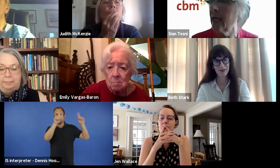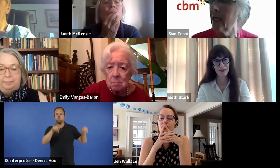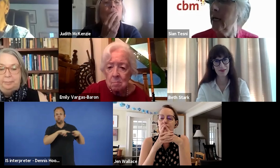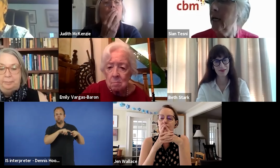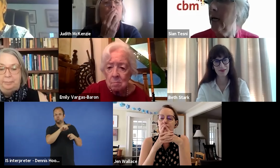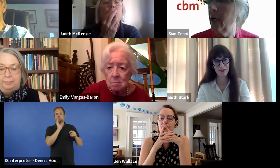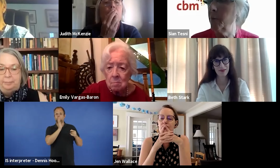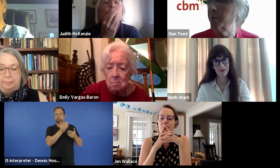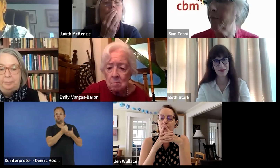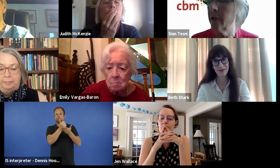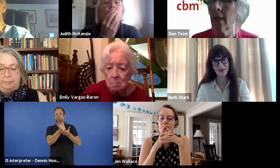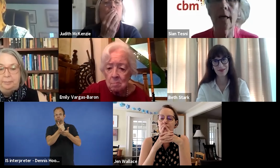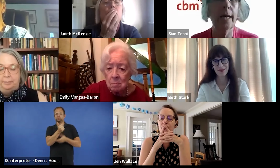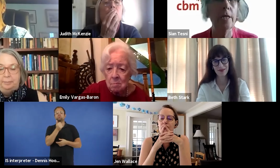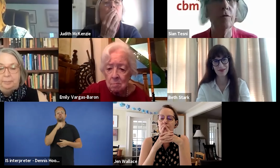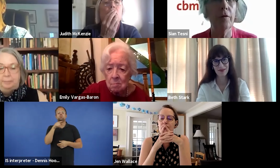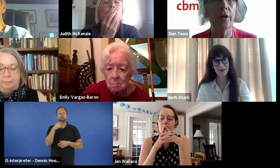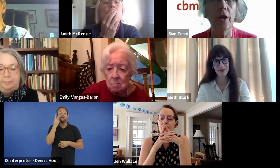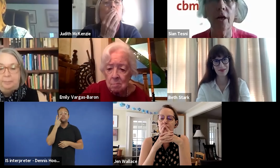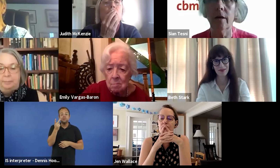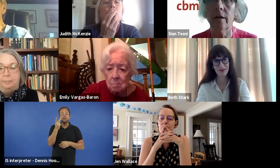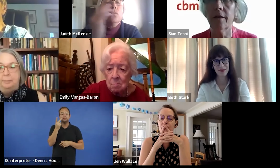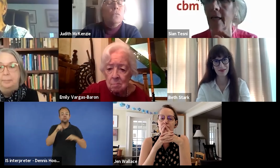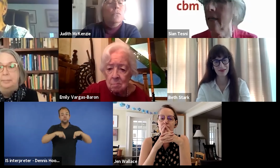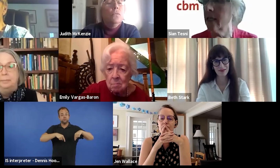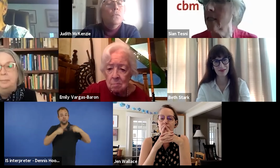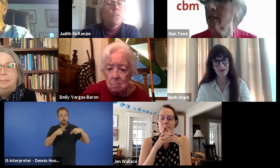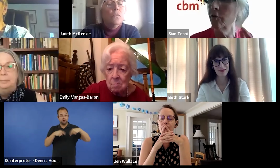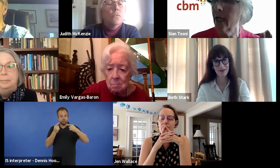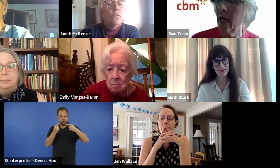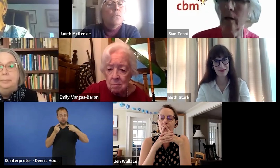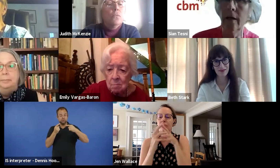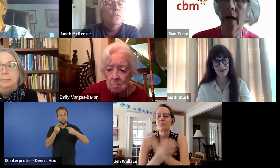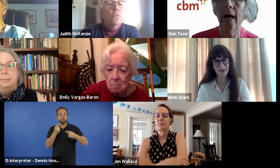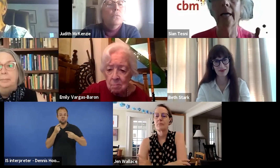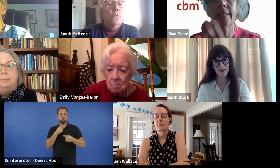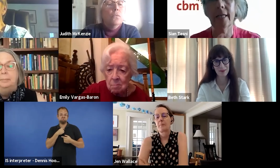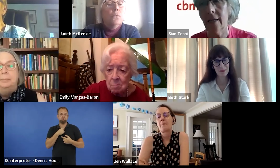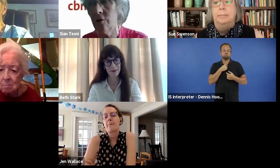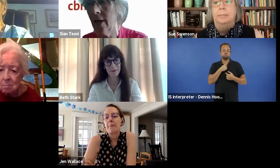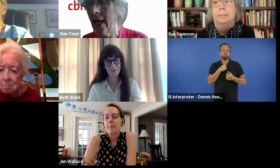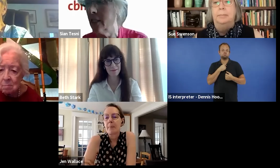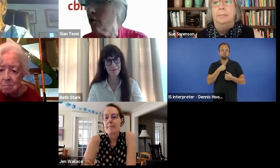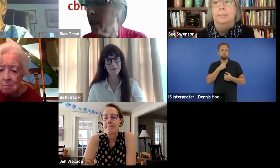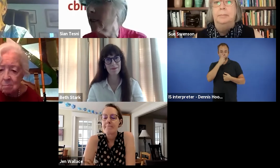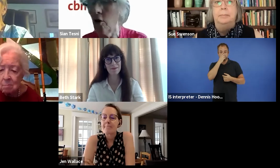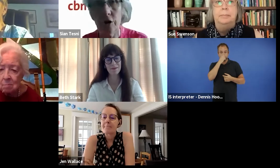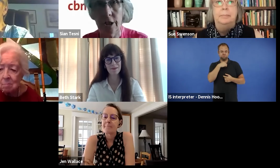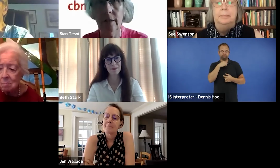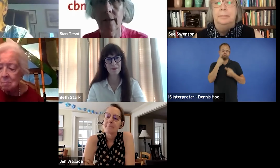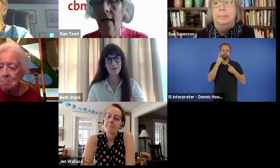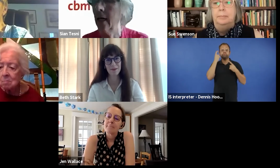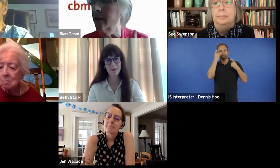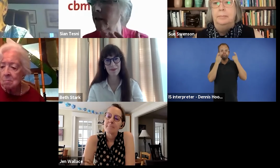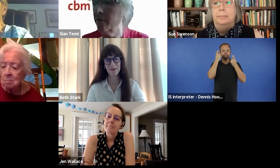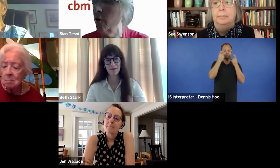would say a kind of thinking that UDL is reliant on